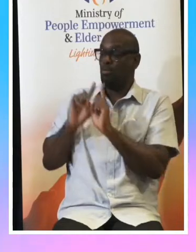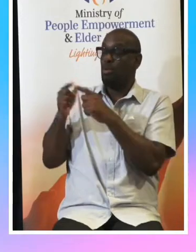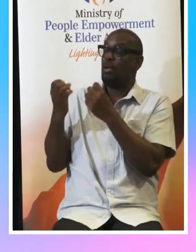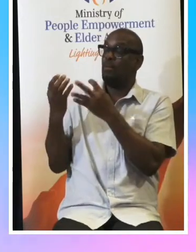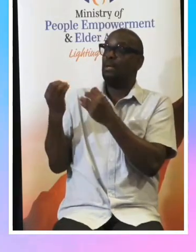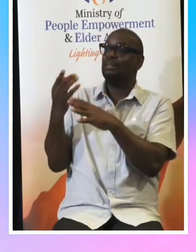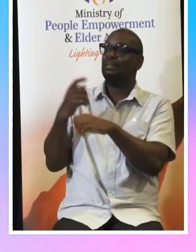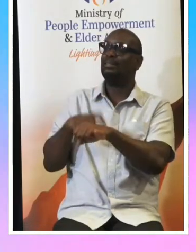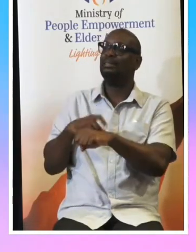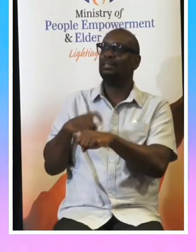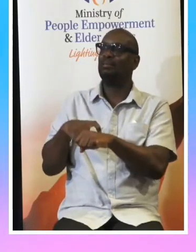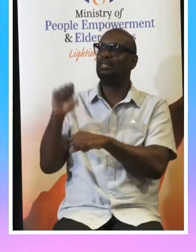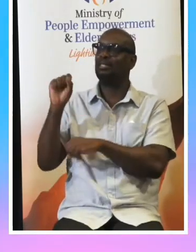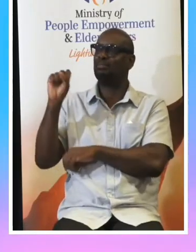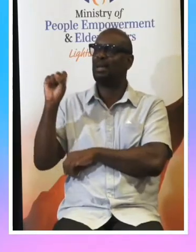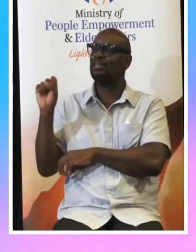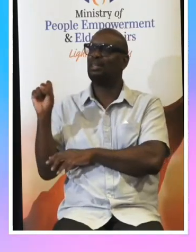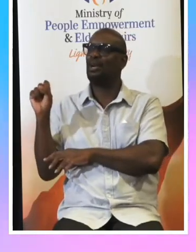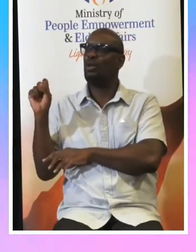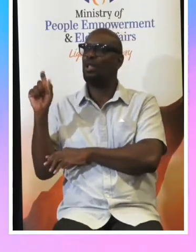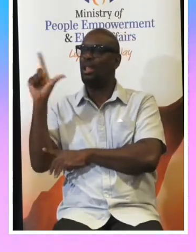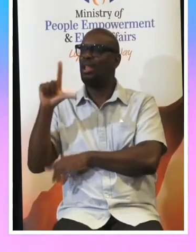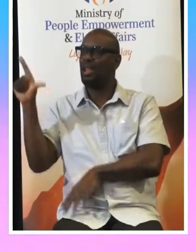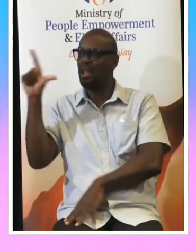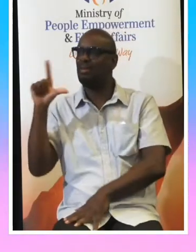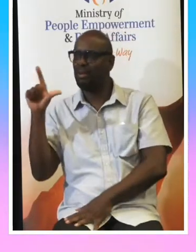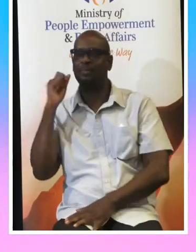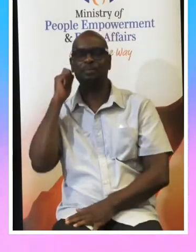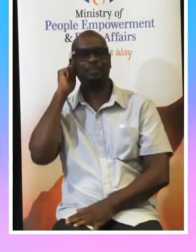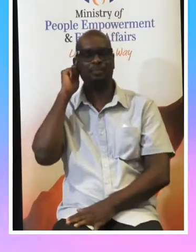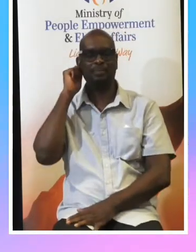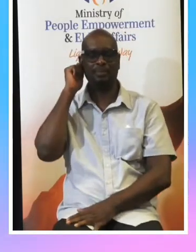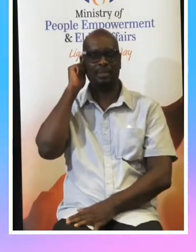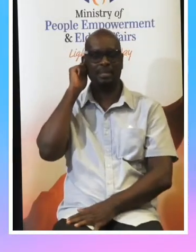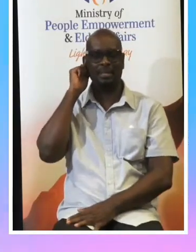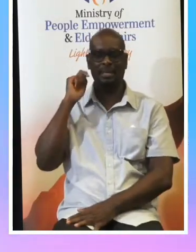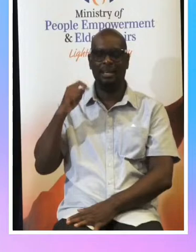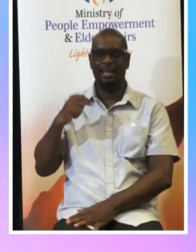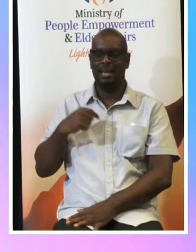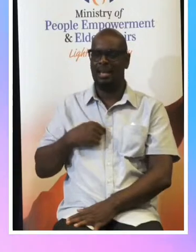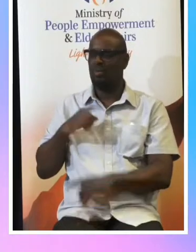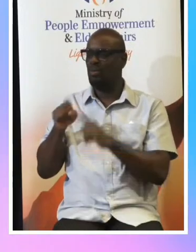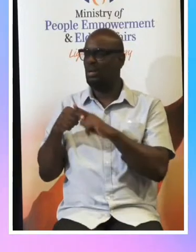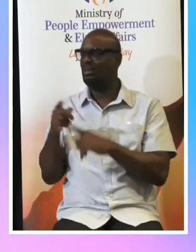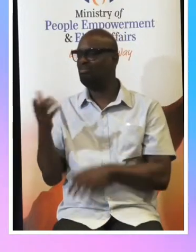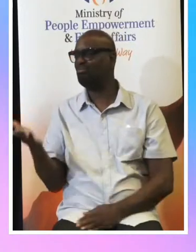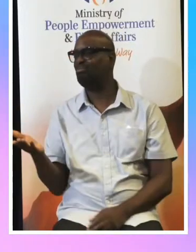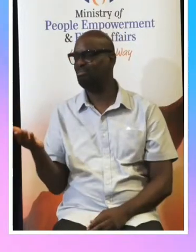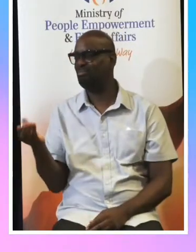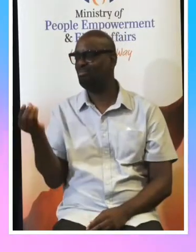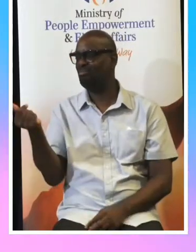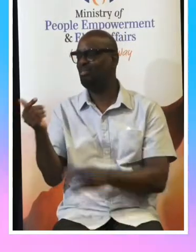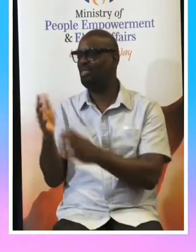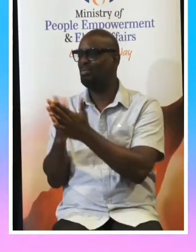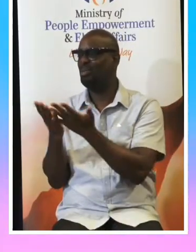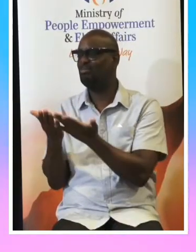the library became too limited, negotiating with my father to take me